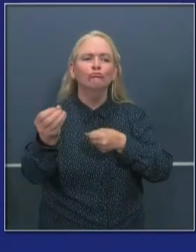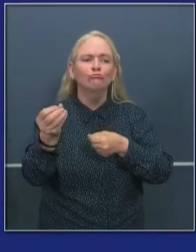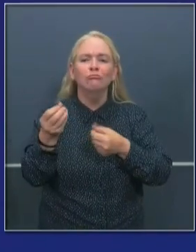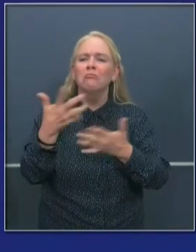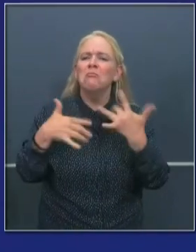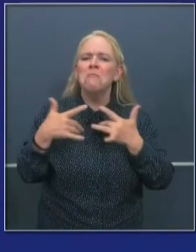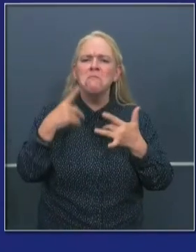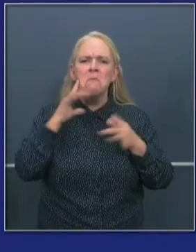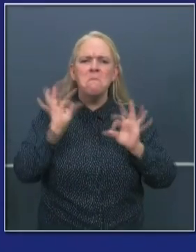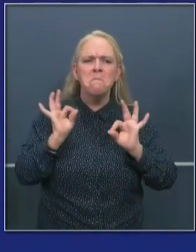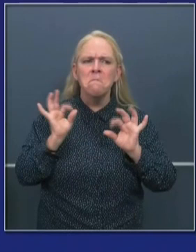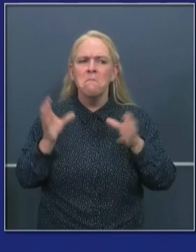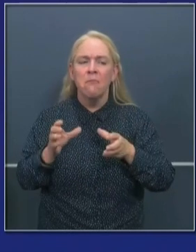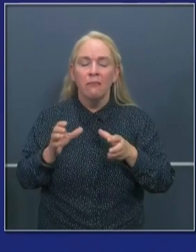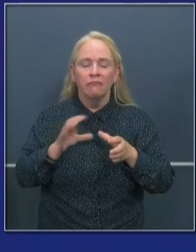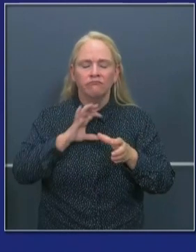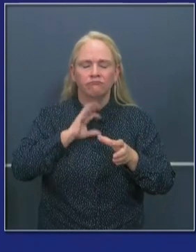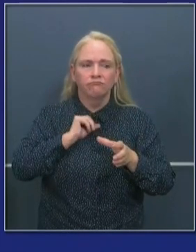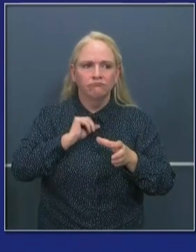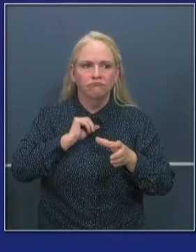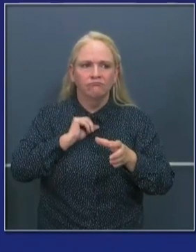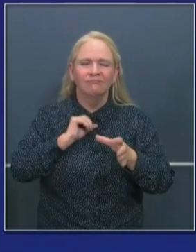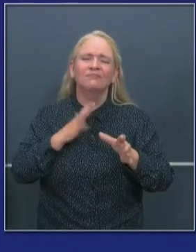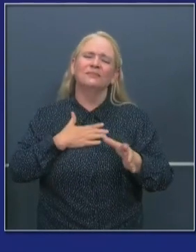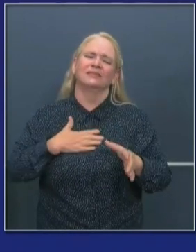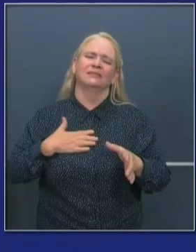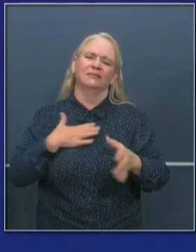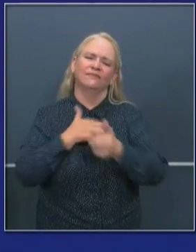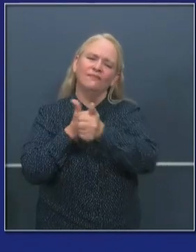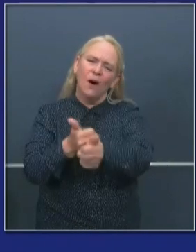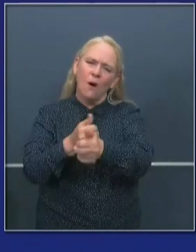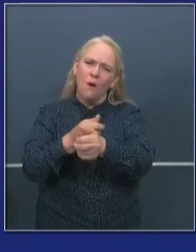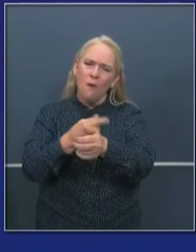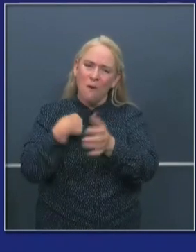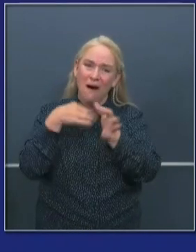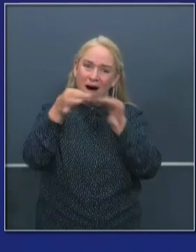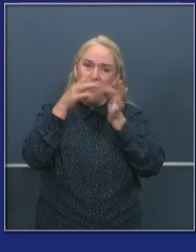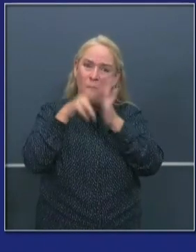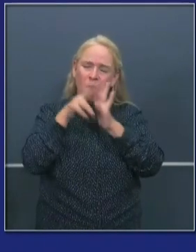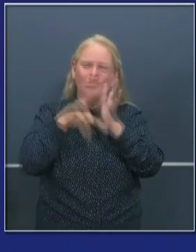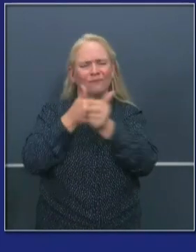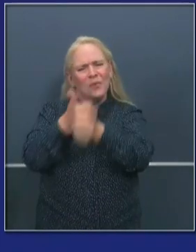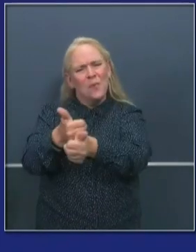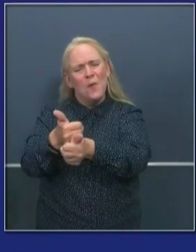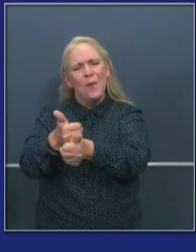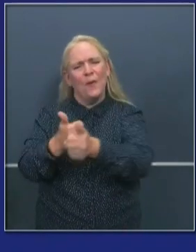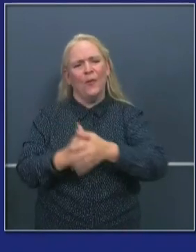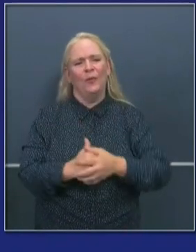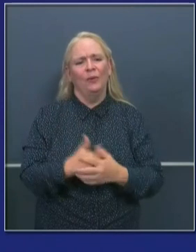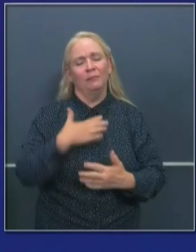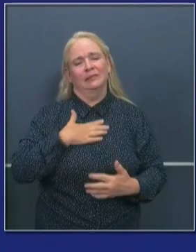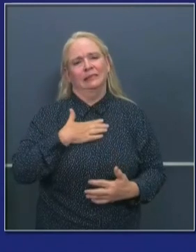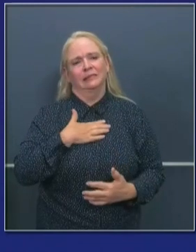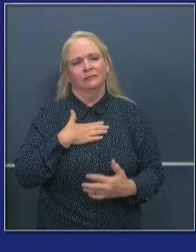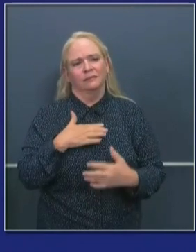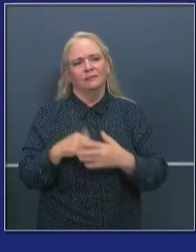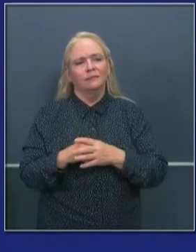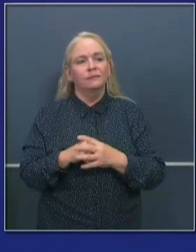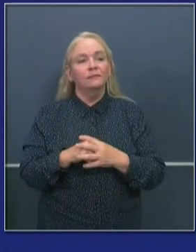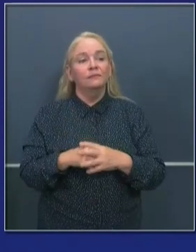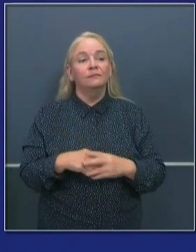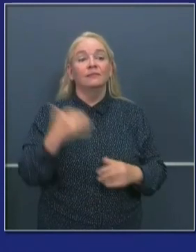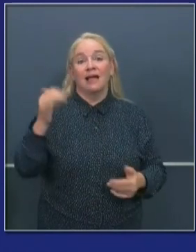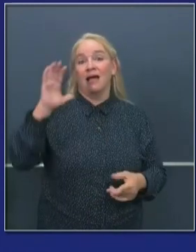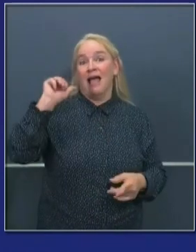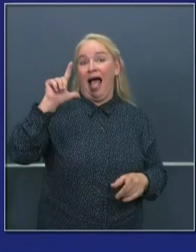the right thing. Yesterday, I announced that we were going to send out notifications from our what we call Occupational Safety and